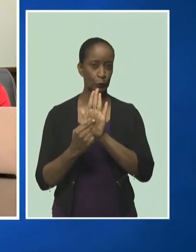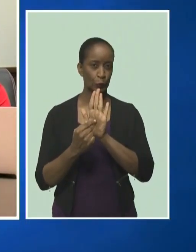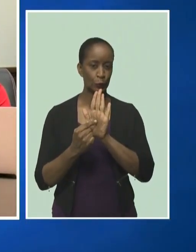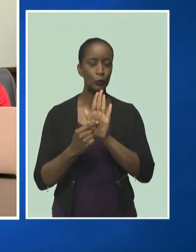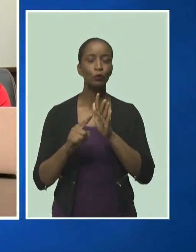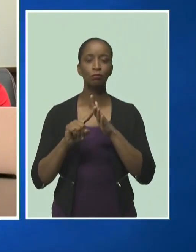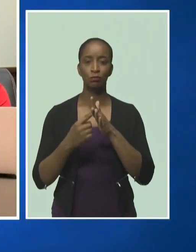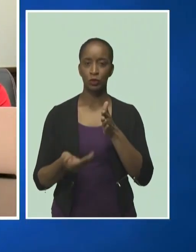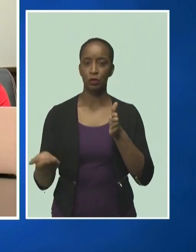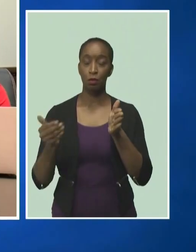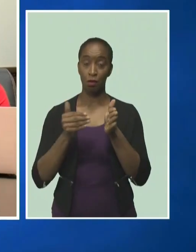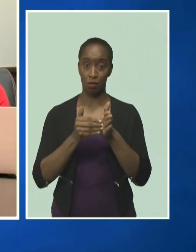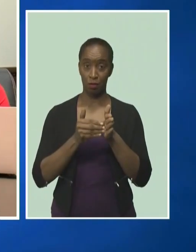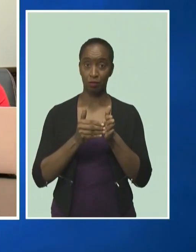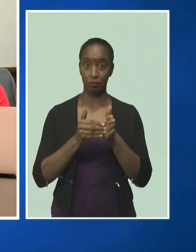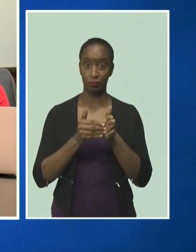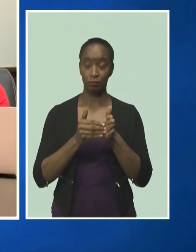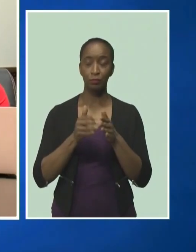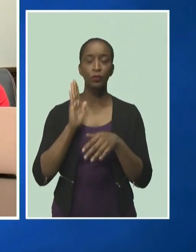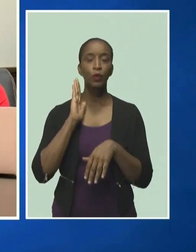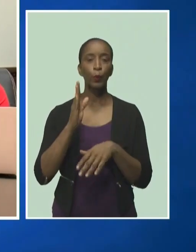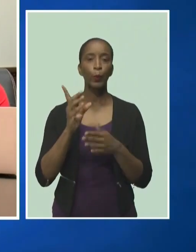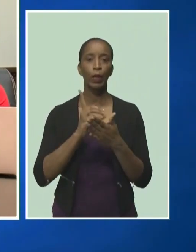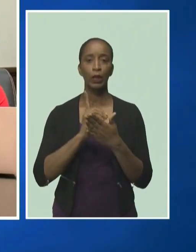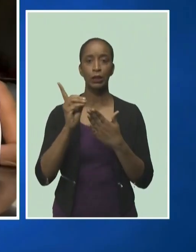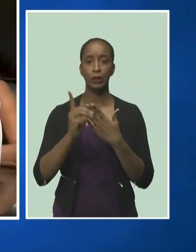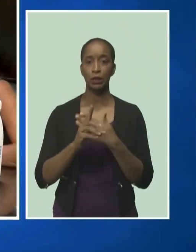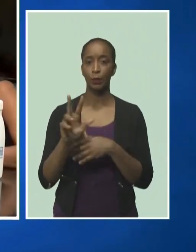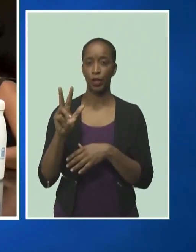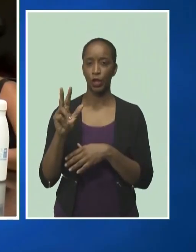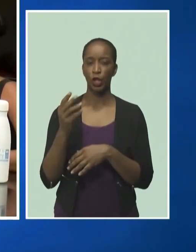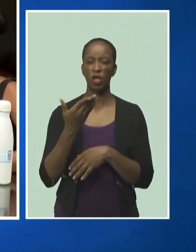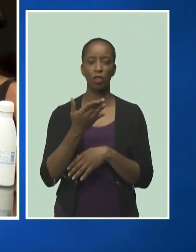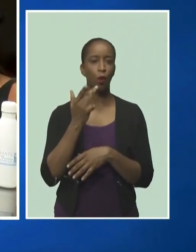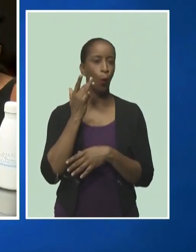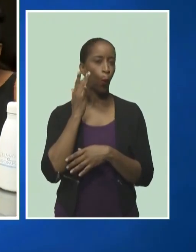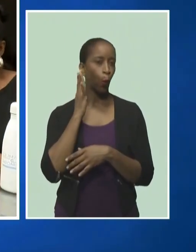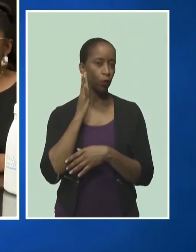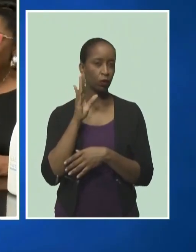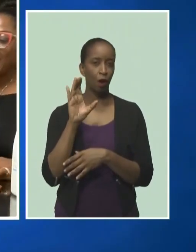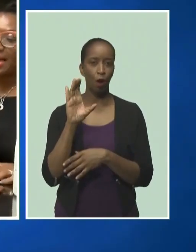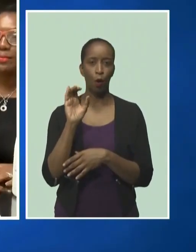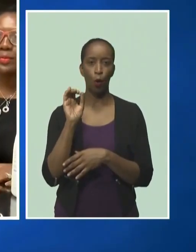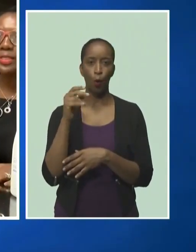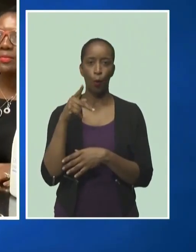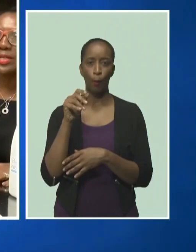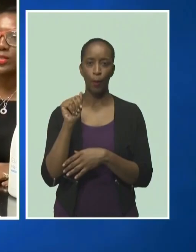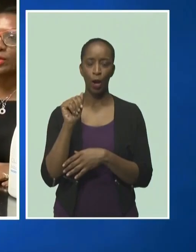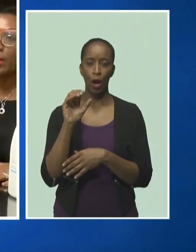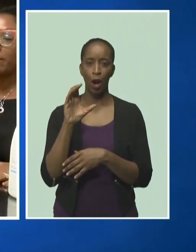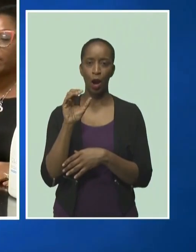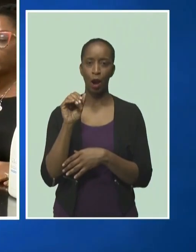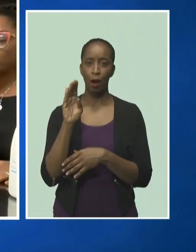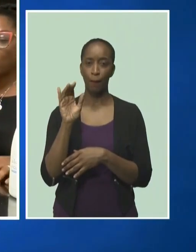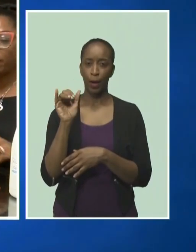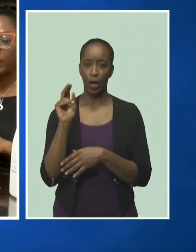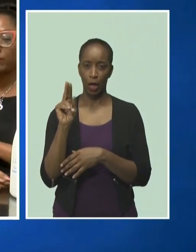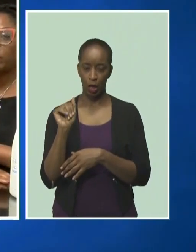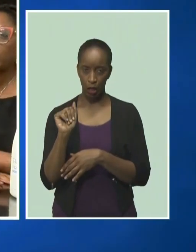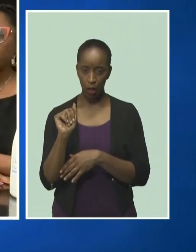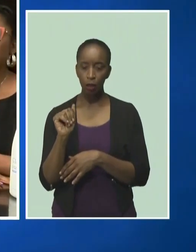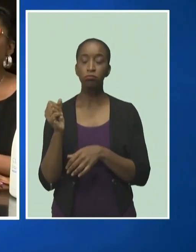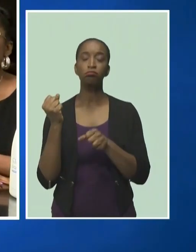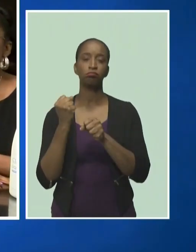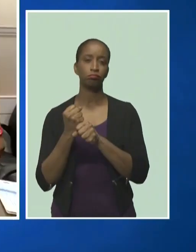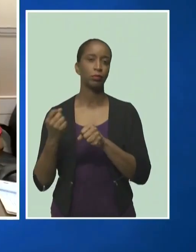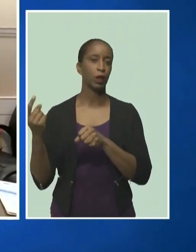feature an exhibition on December the 3rd at Copacabana and then a national competition next November. The